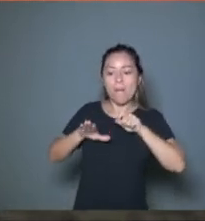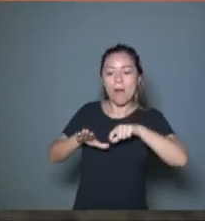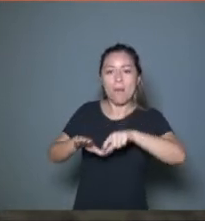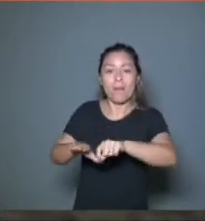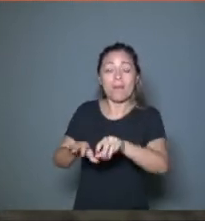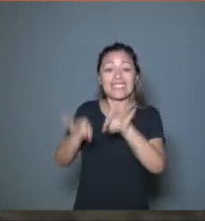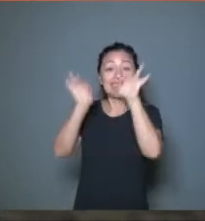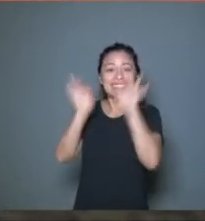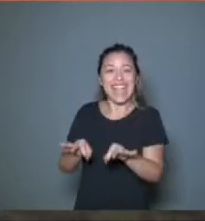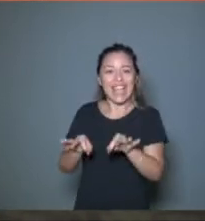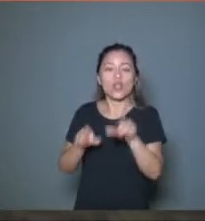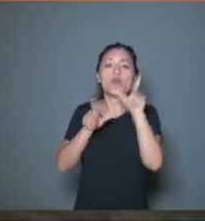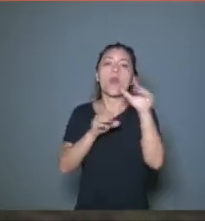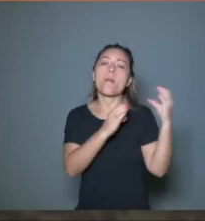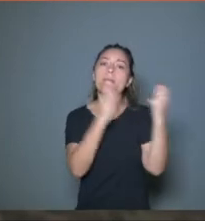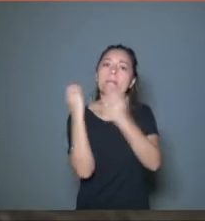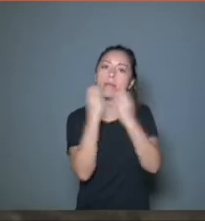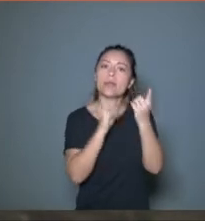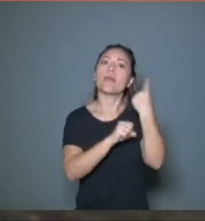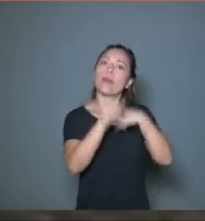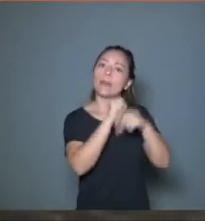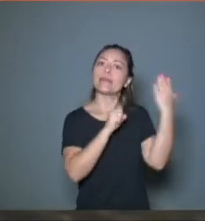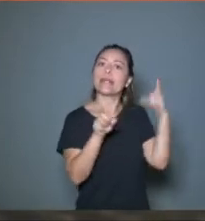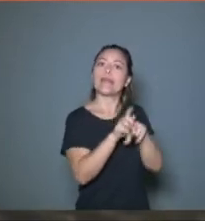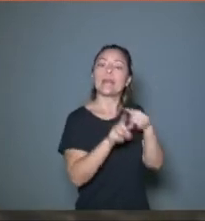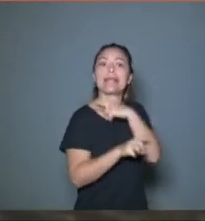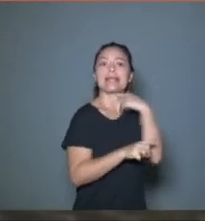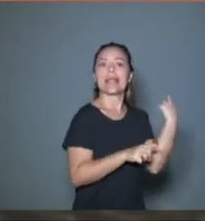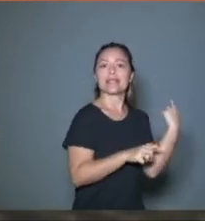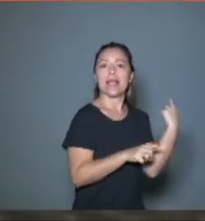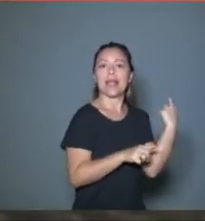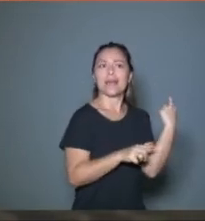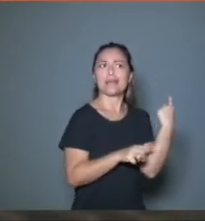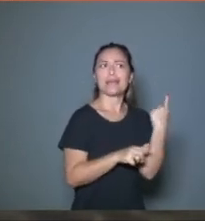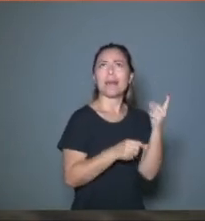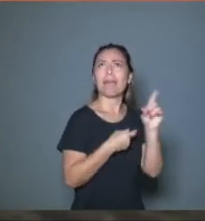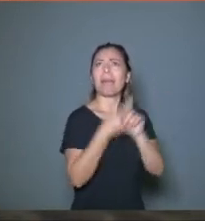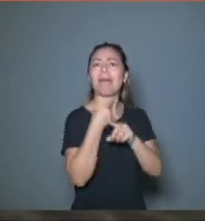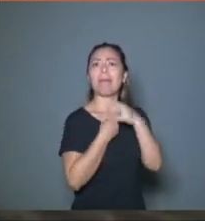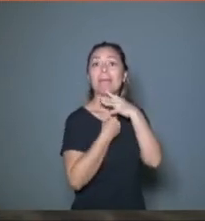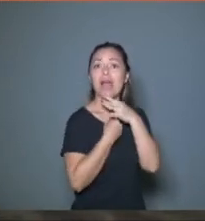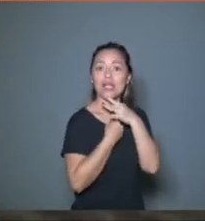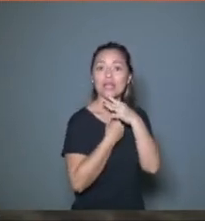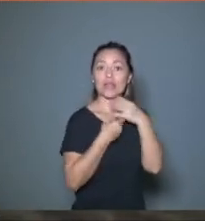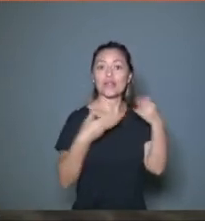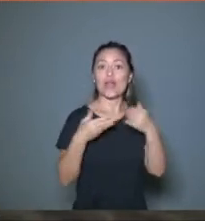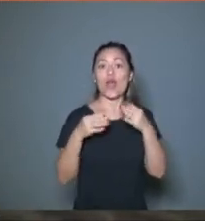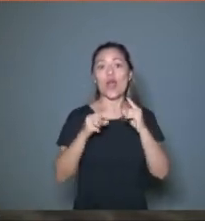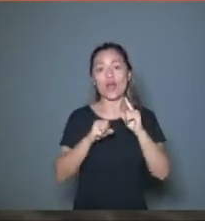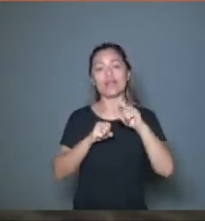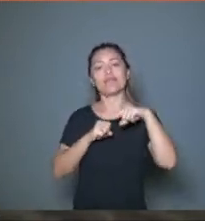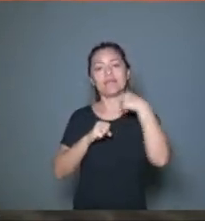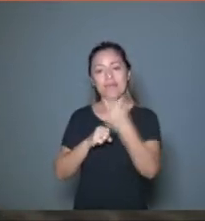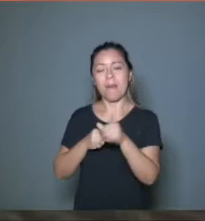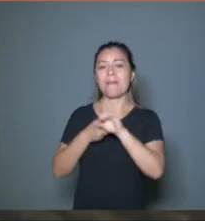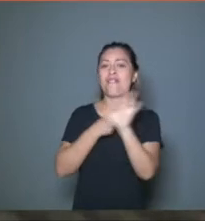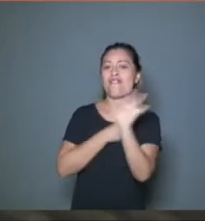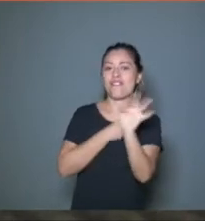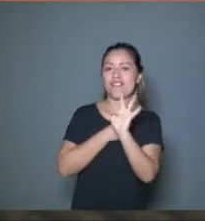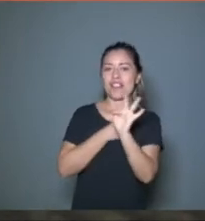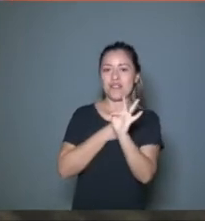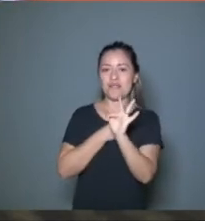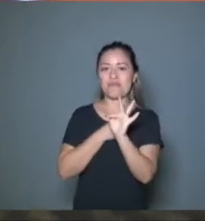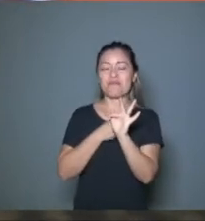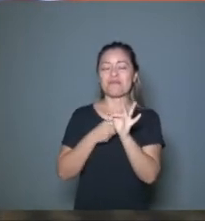planting cotton, just like corn last year. We planted corn late in March. This year, we